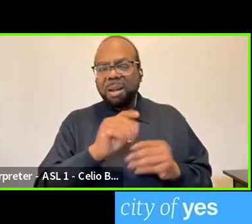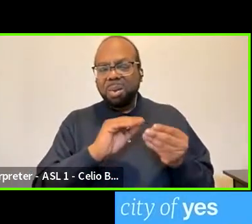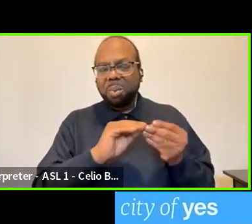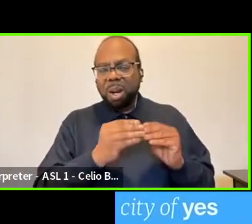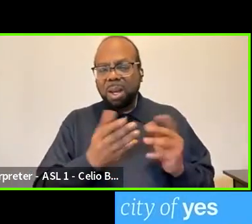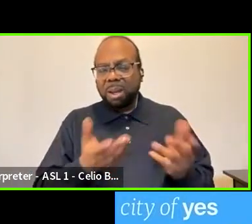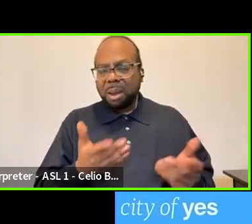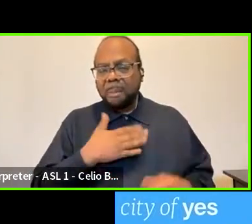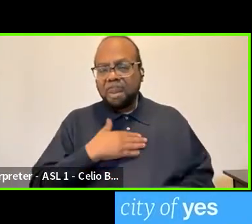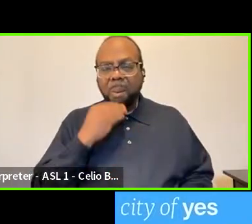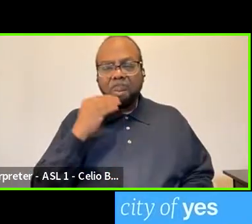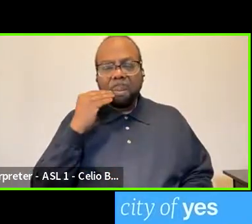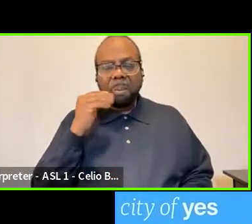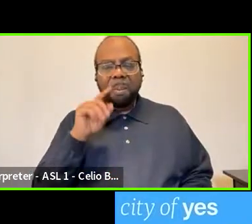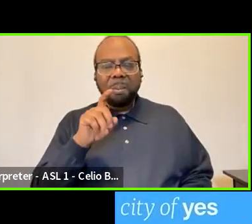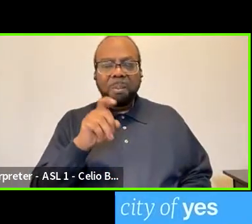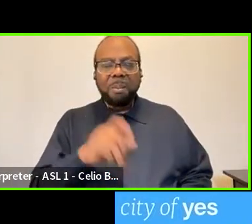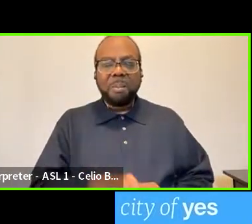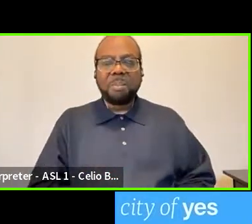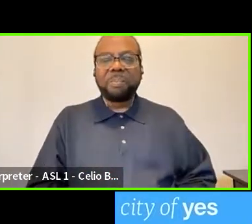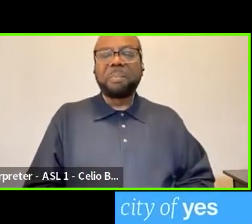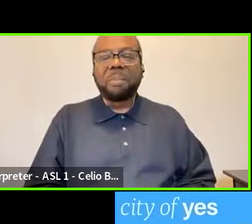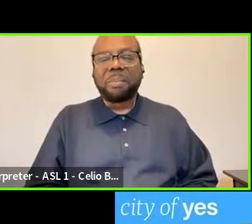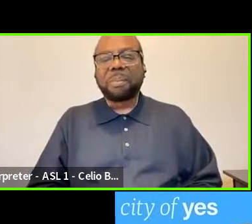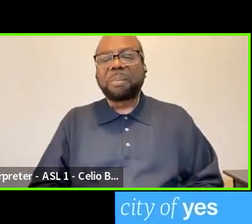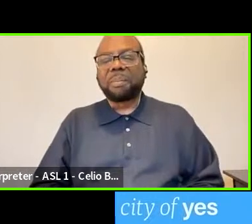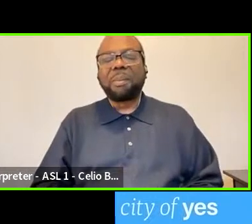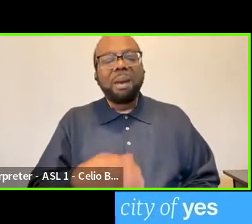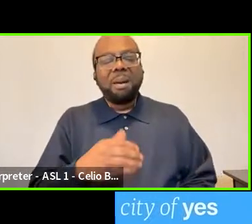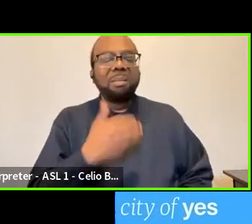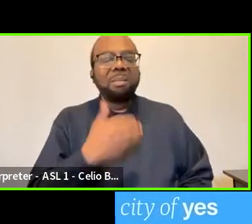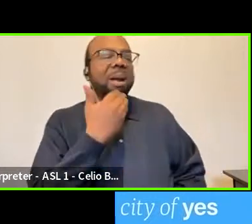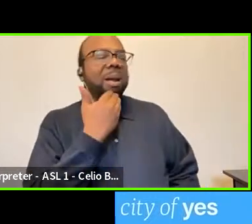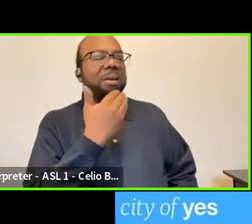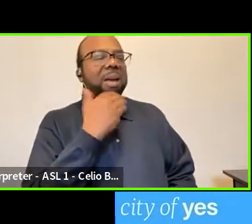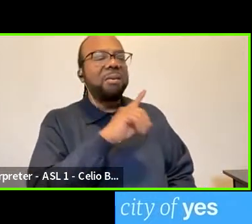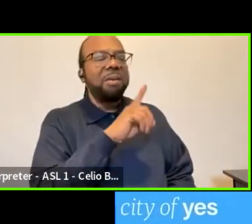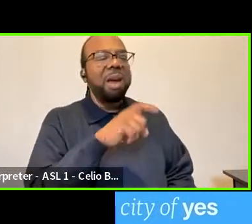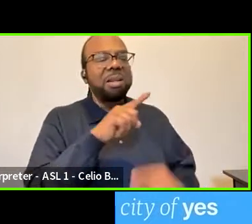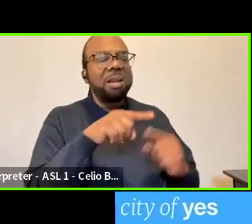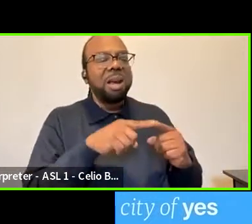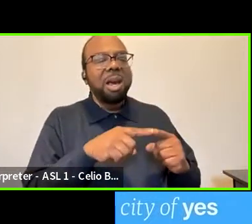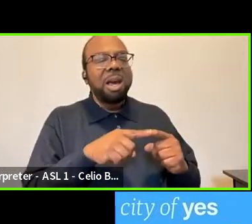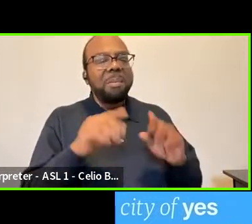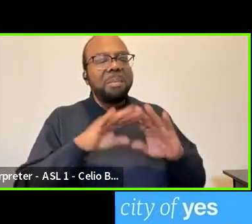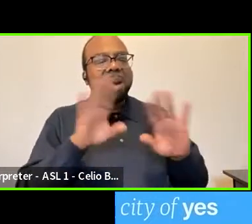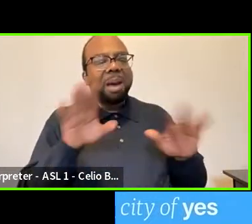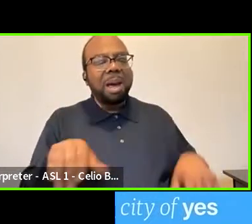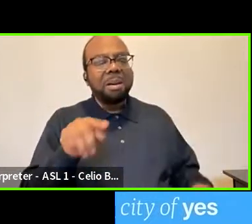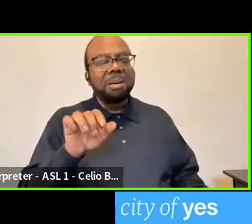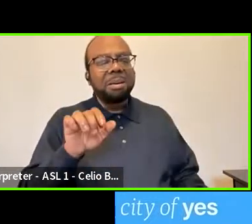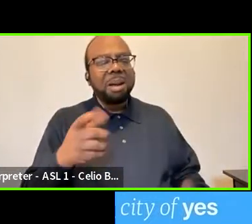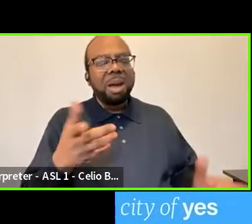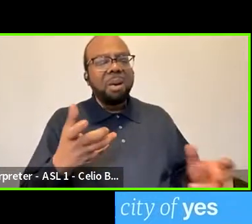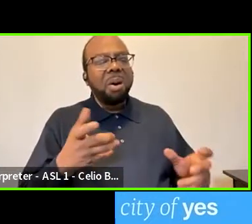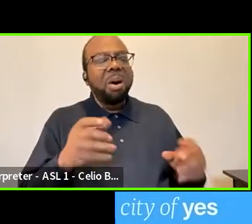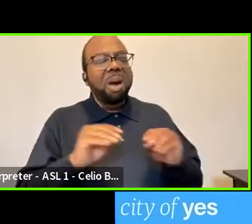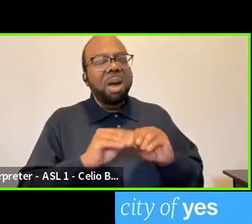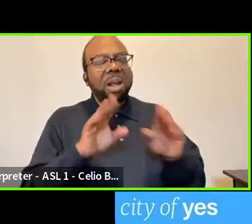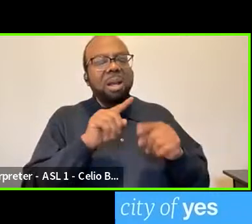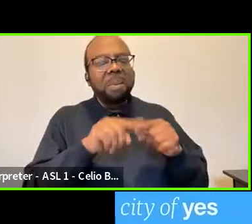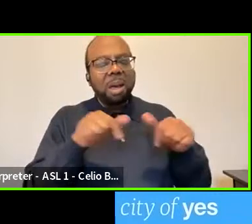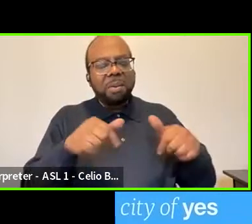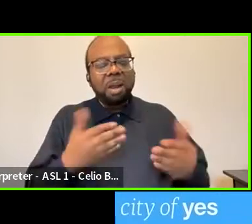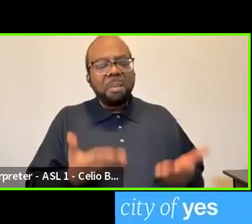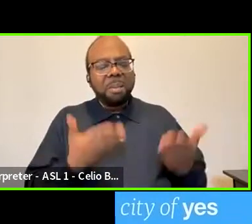On my home. Right. Great. Thanks for asking this question about property taxes. So first of all, just want to clarify something that this proposal